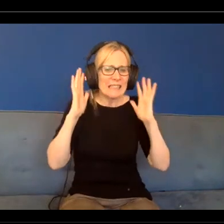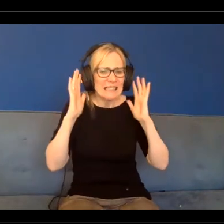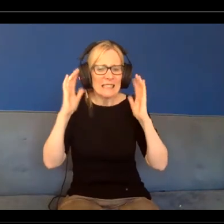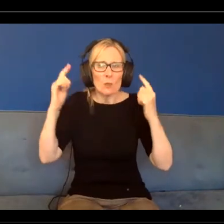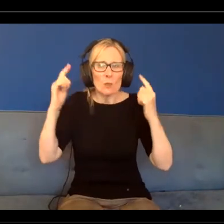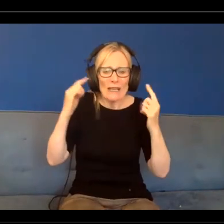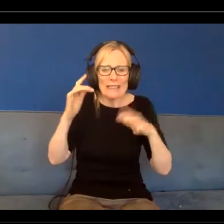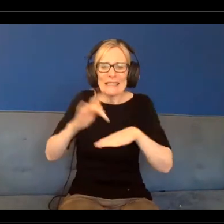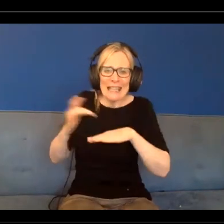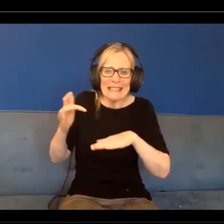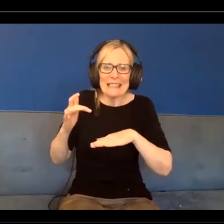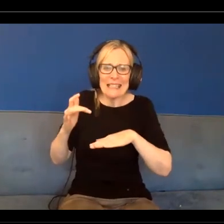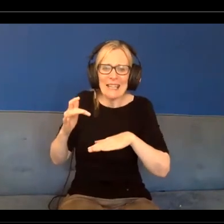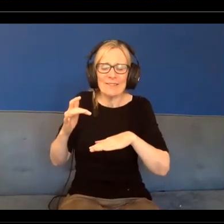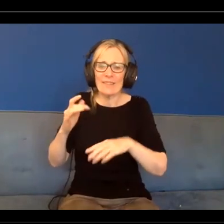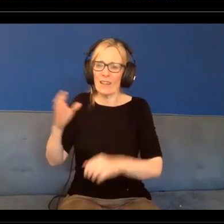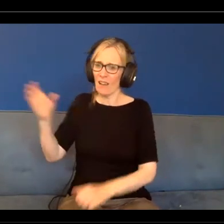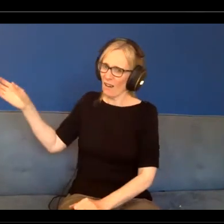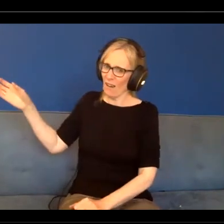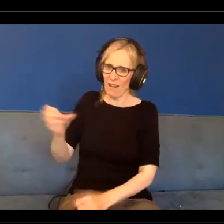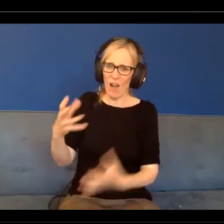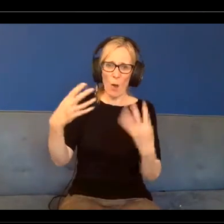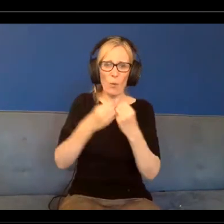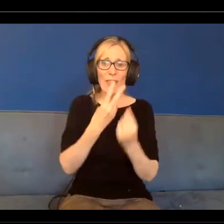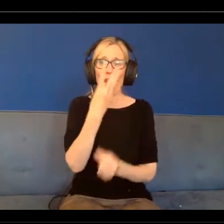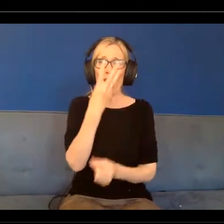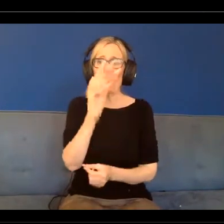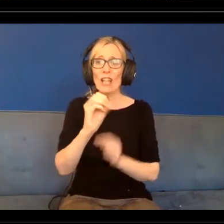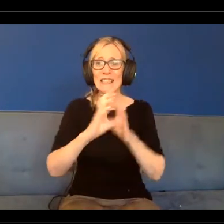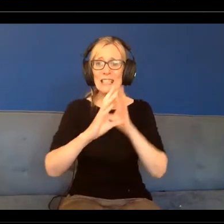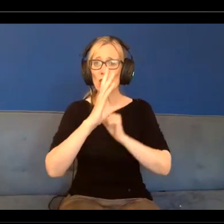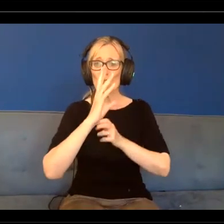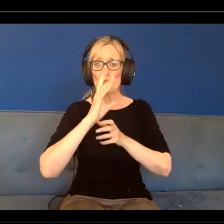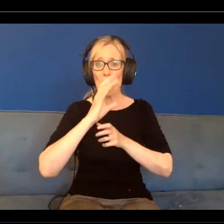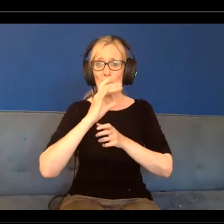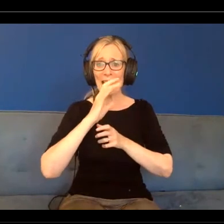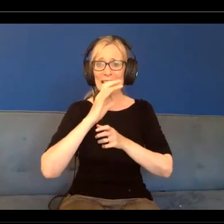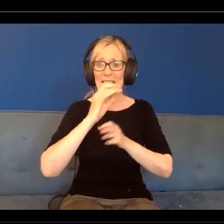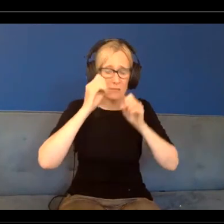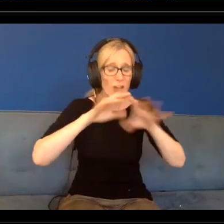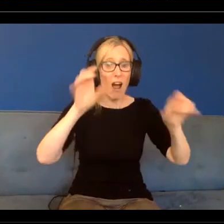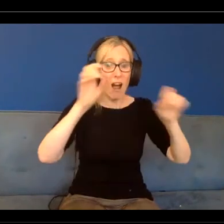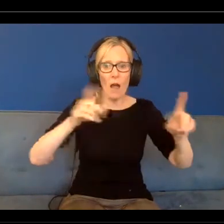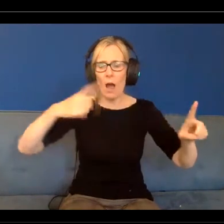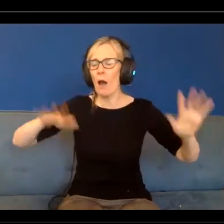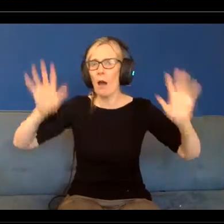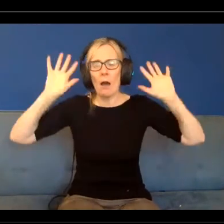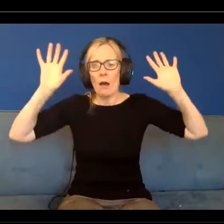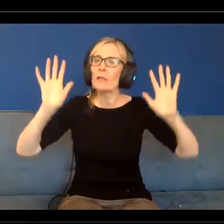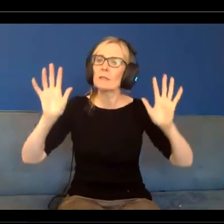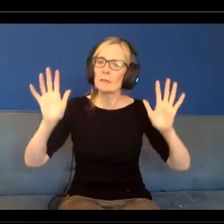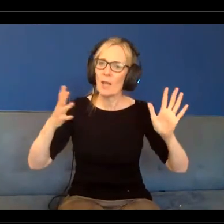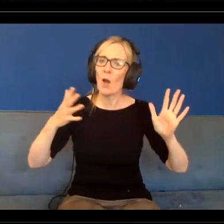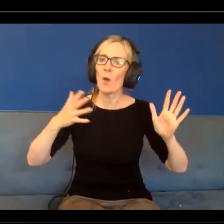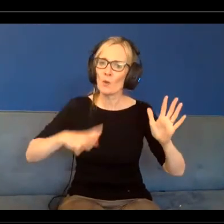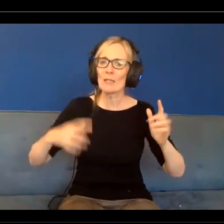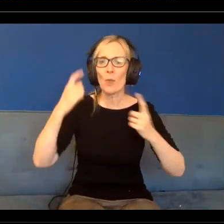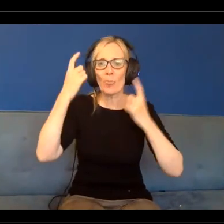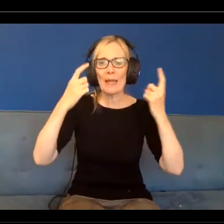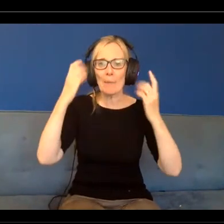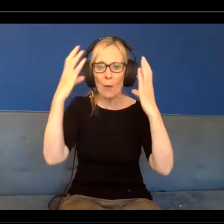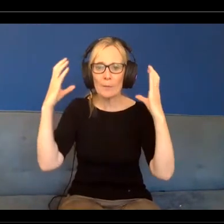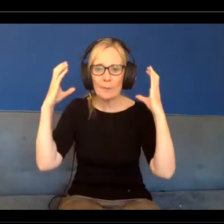you stick them into a room of 30 trumpets blasting off and, you know, you've lost them day one. So things like ear defenders, just to